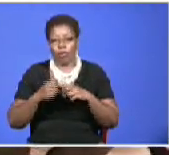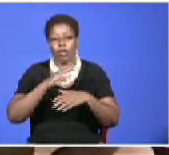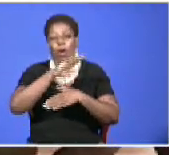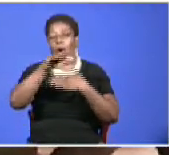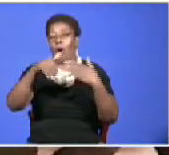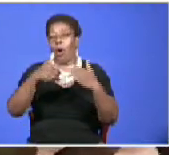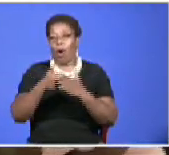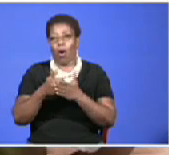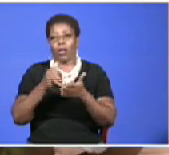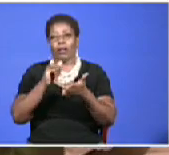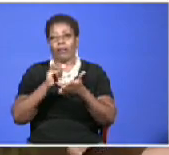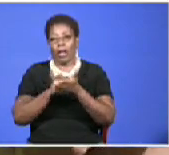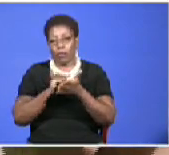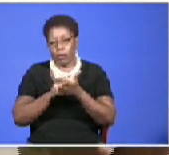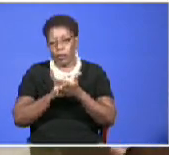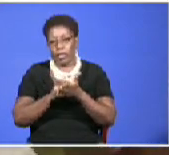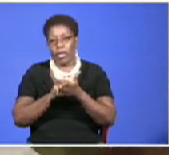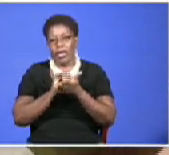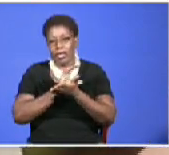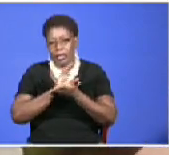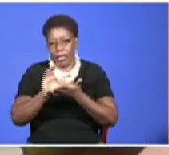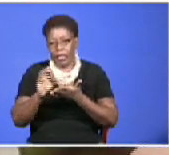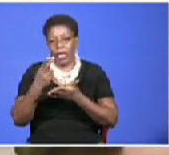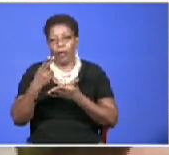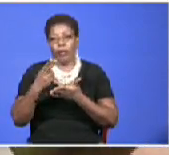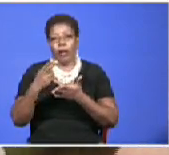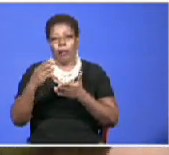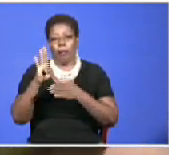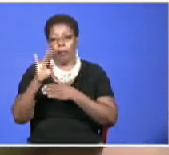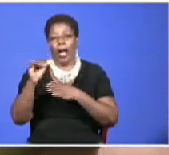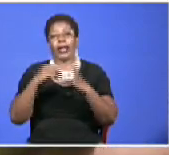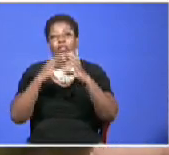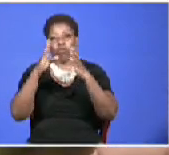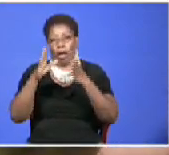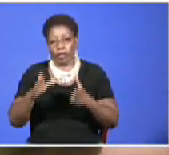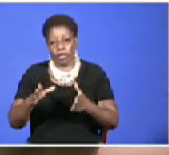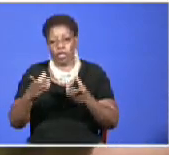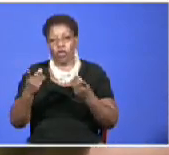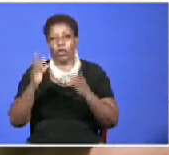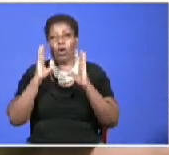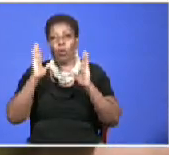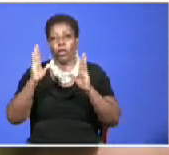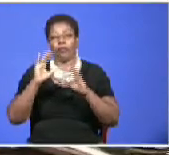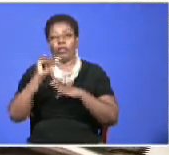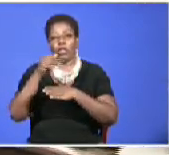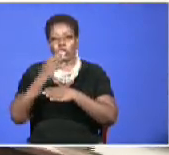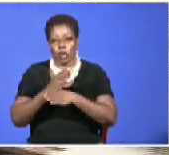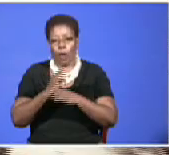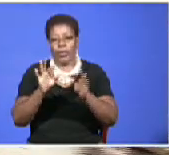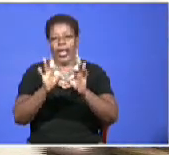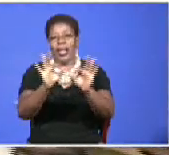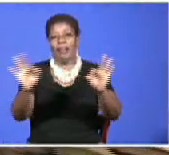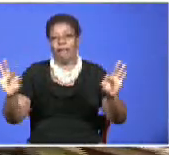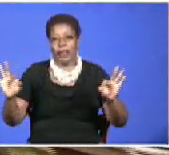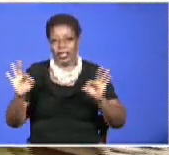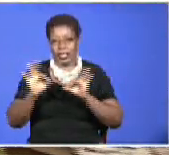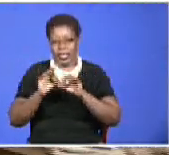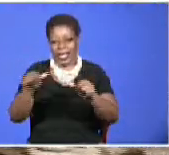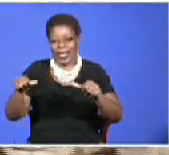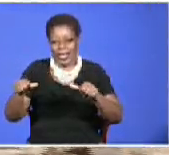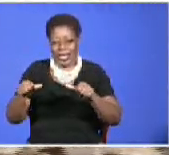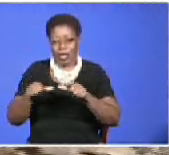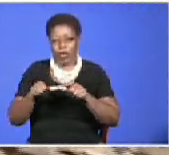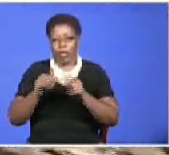be sorted out by contractors. I think they're doing an outstanding job in doing that. They're fencing the area in. Several contractors are working